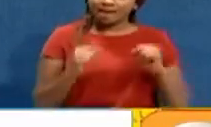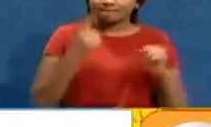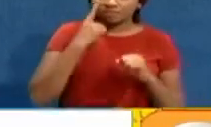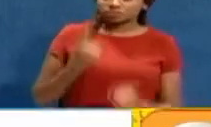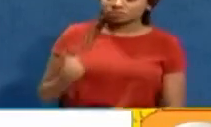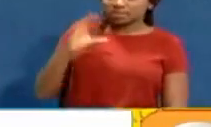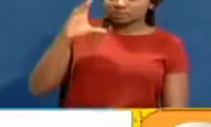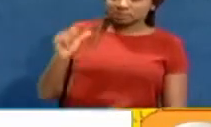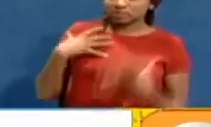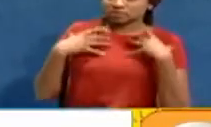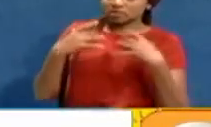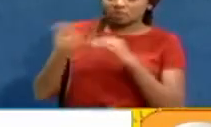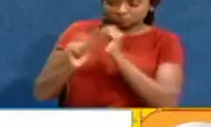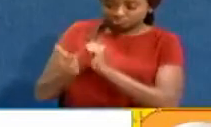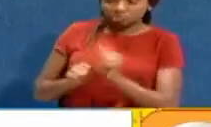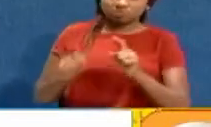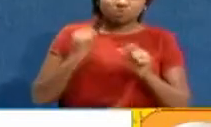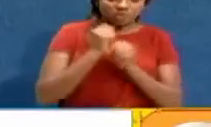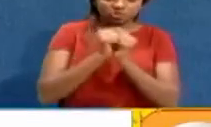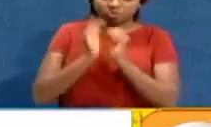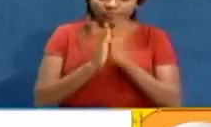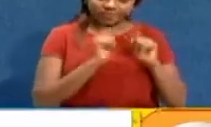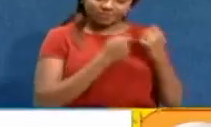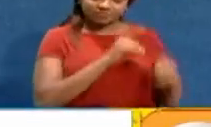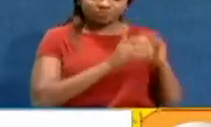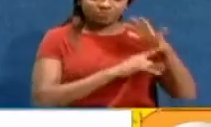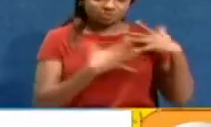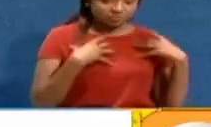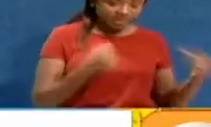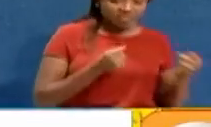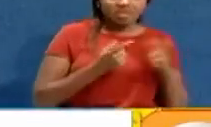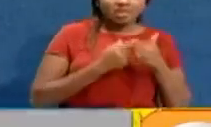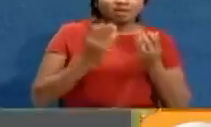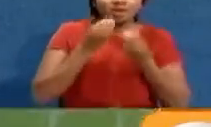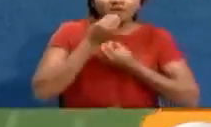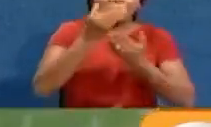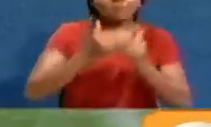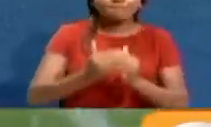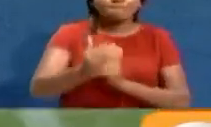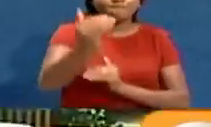this with the team together in the Ministry of Health, and they'll be releasing the way forward when it comes to that.